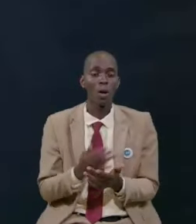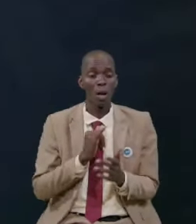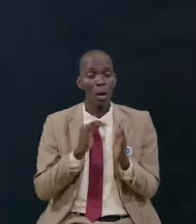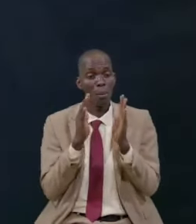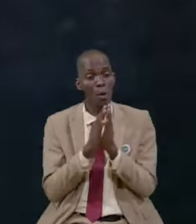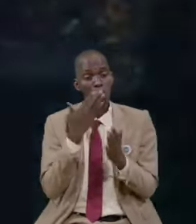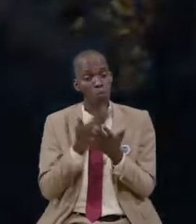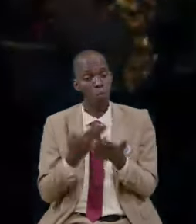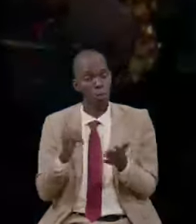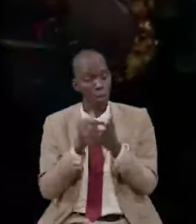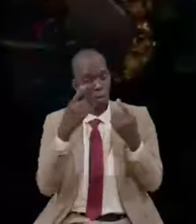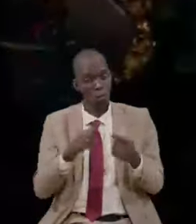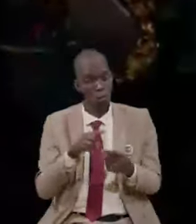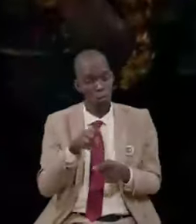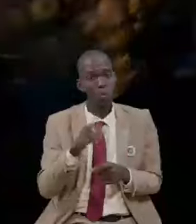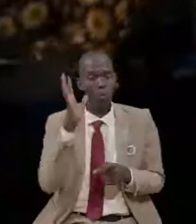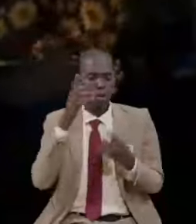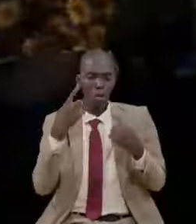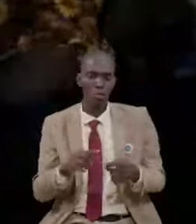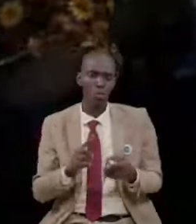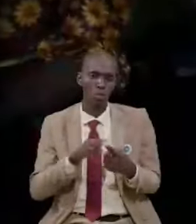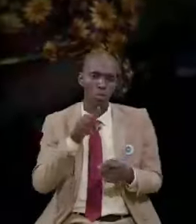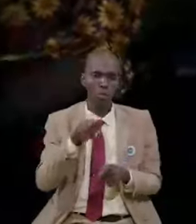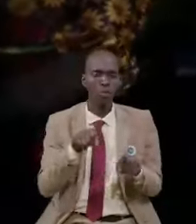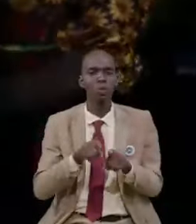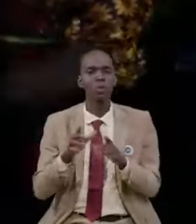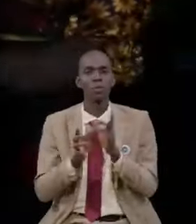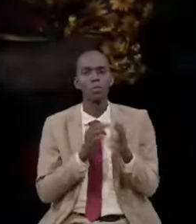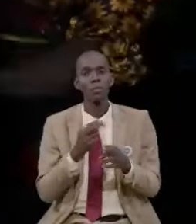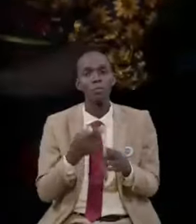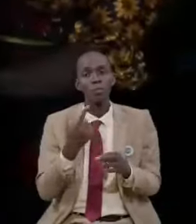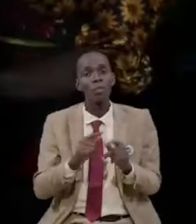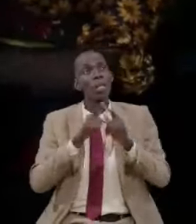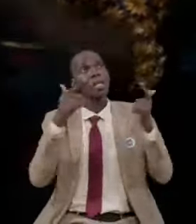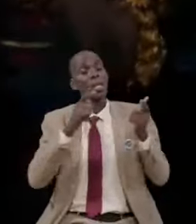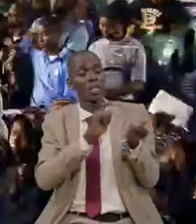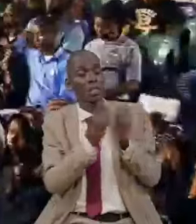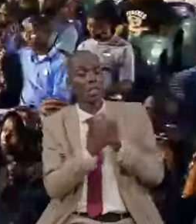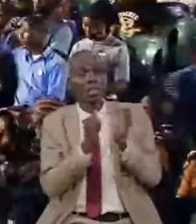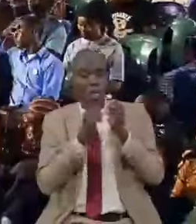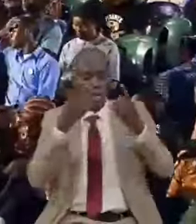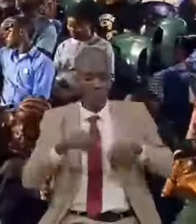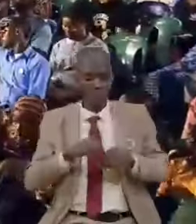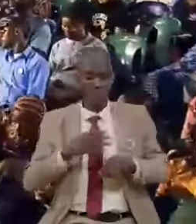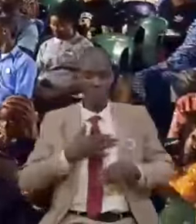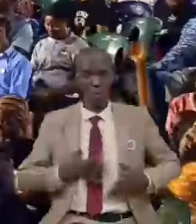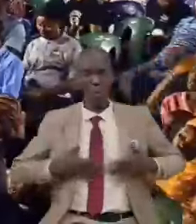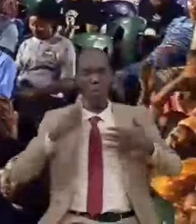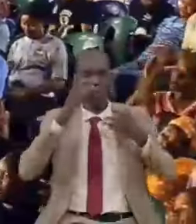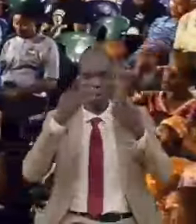you. Yeah. The good change that took place in my life will happen to you in Jesus'